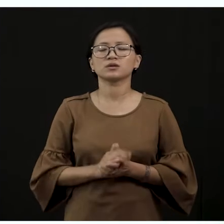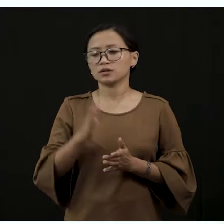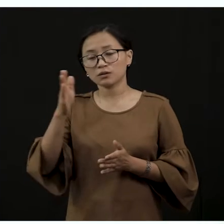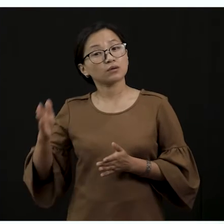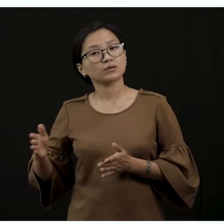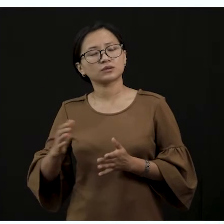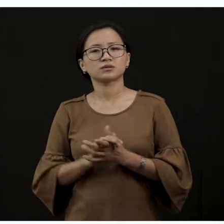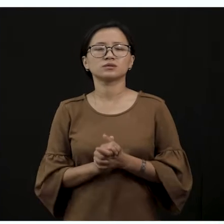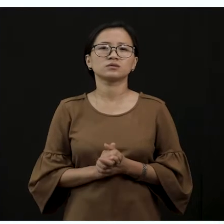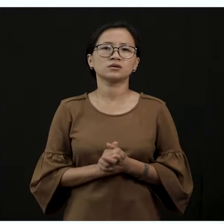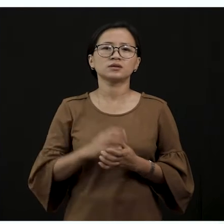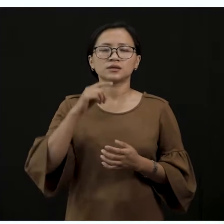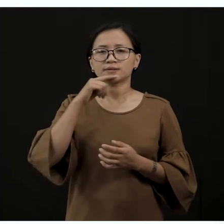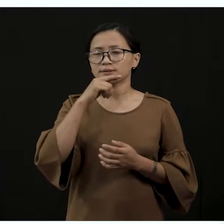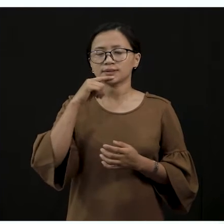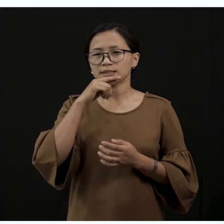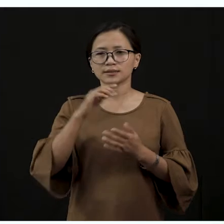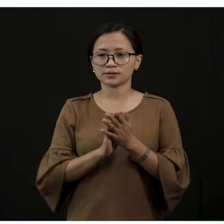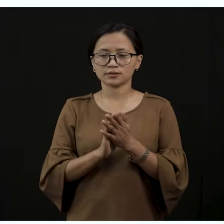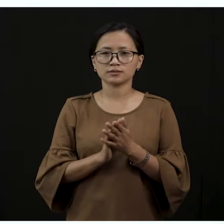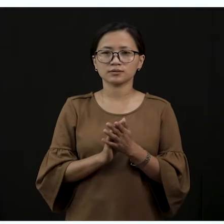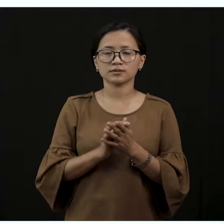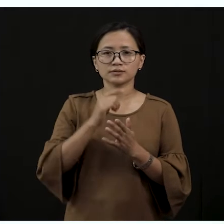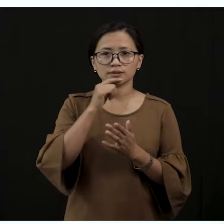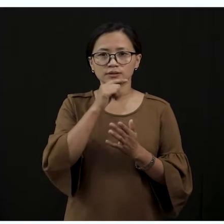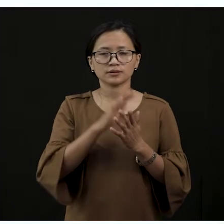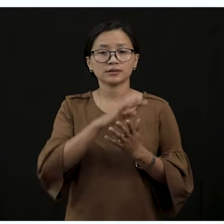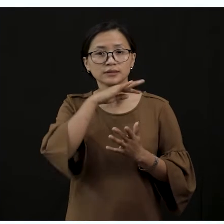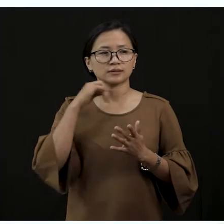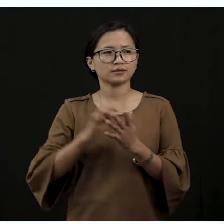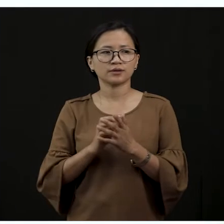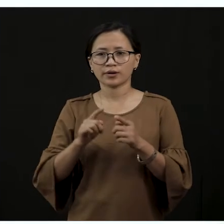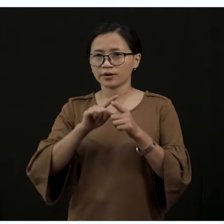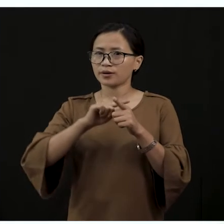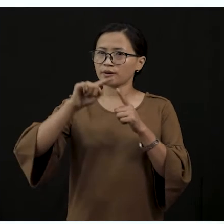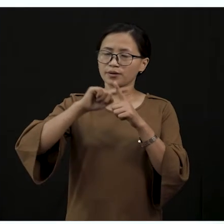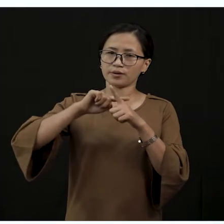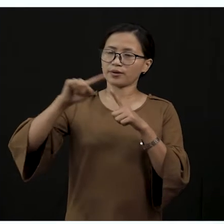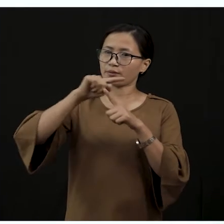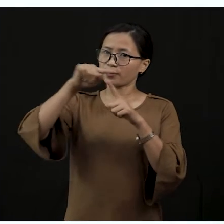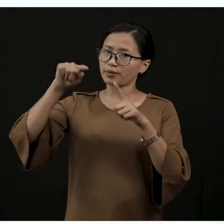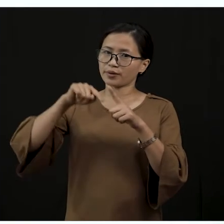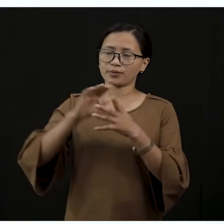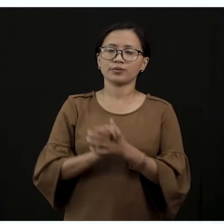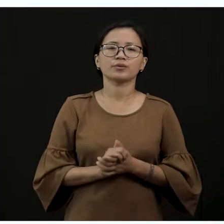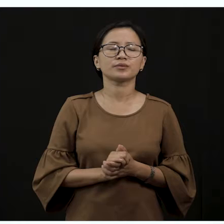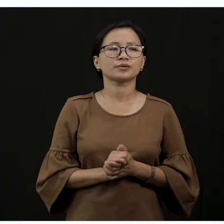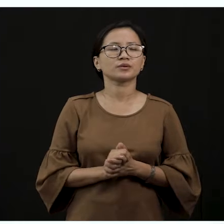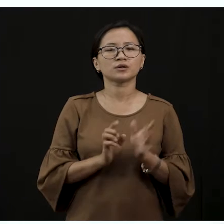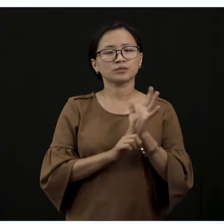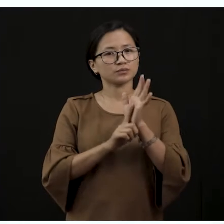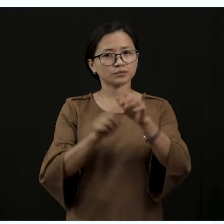corners and the red color arrow indicates the sides. Okay. In this picture,